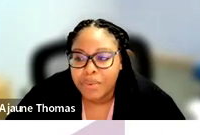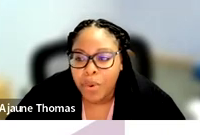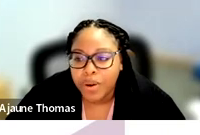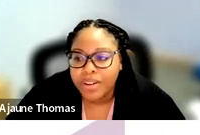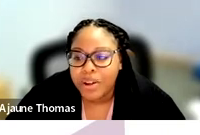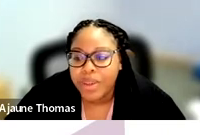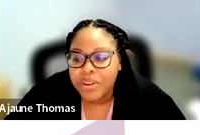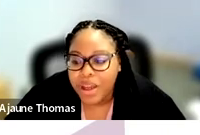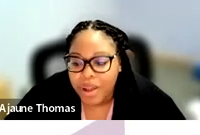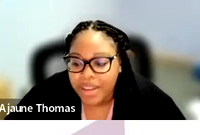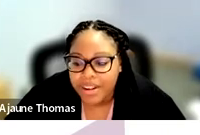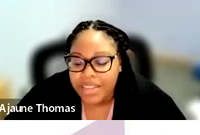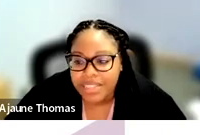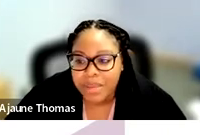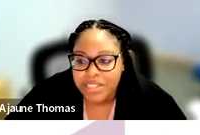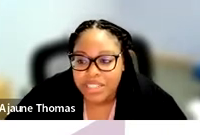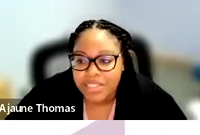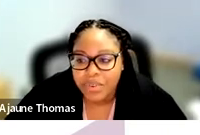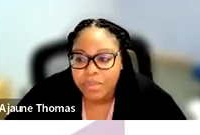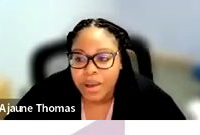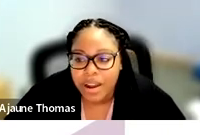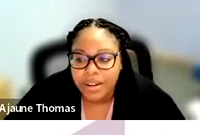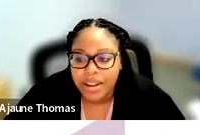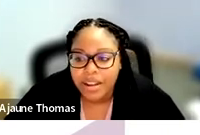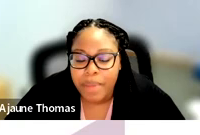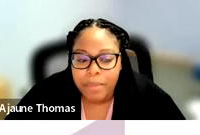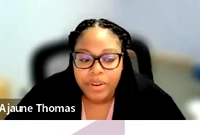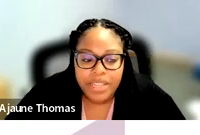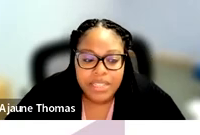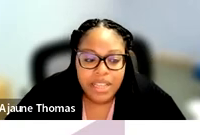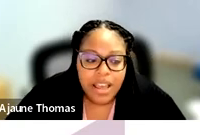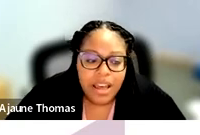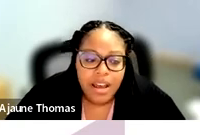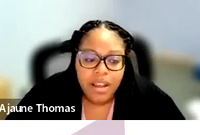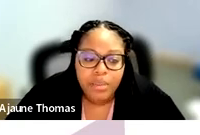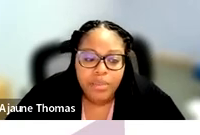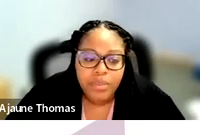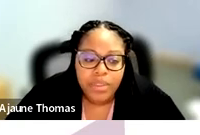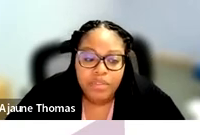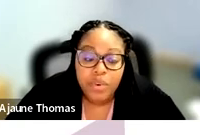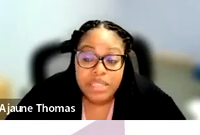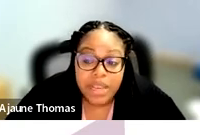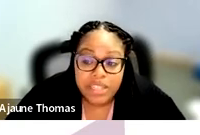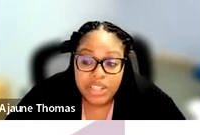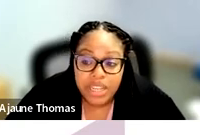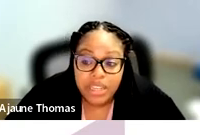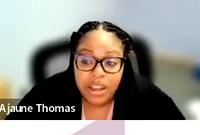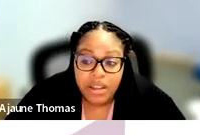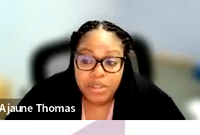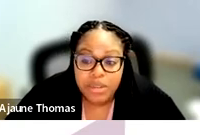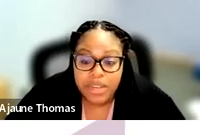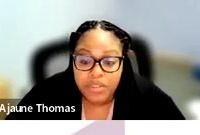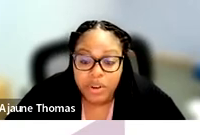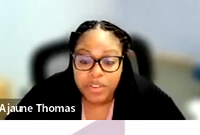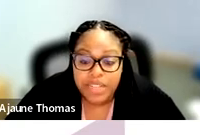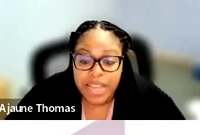Connect Four. We can do that right in our text messages from our Apple devices. Voice messaging,